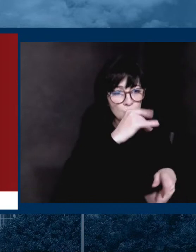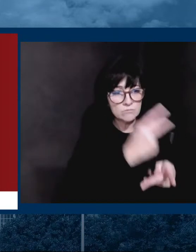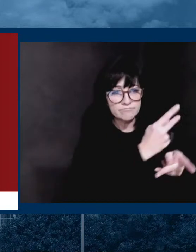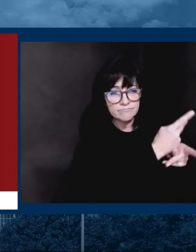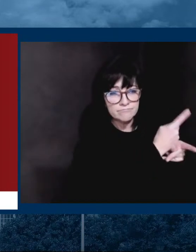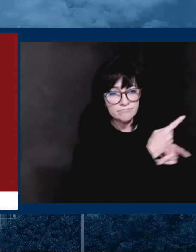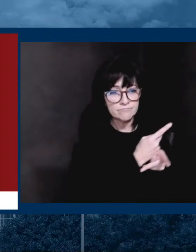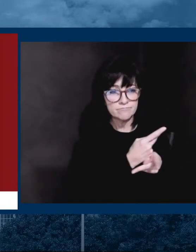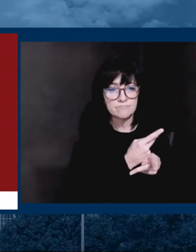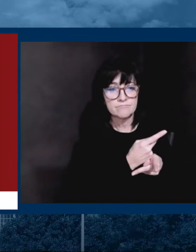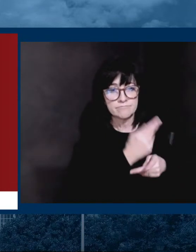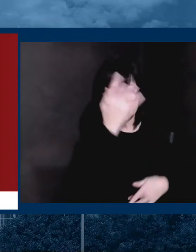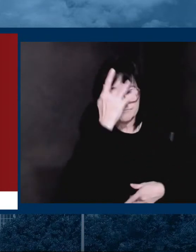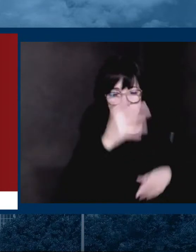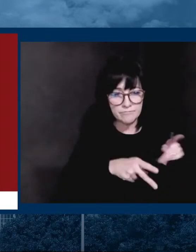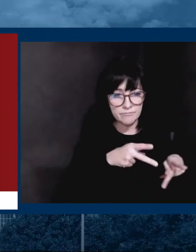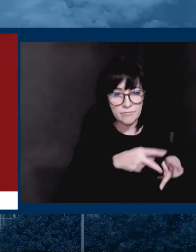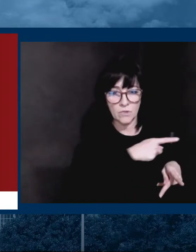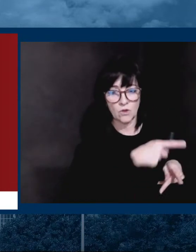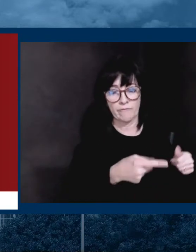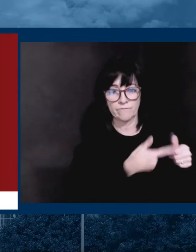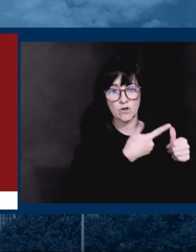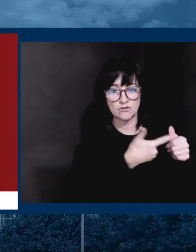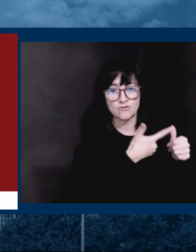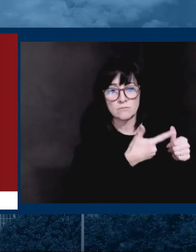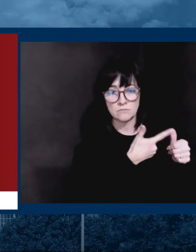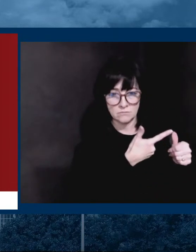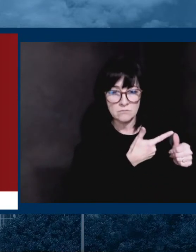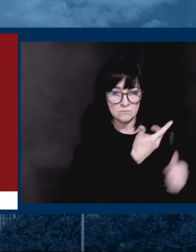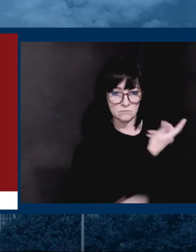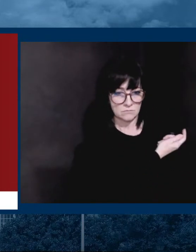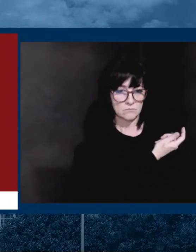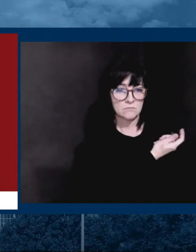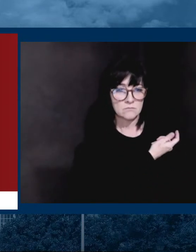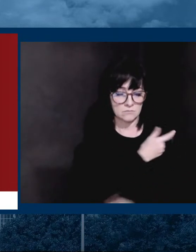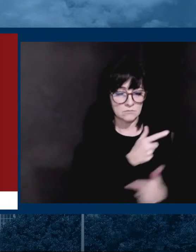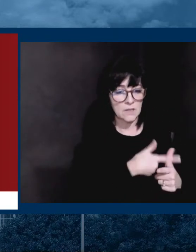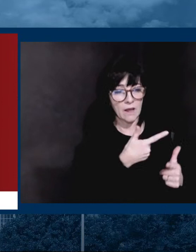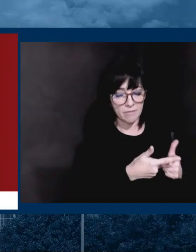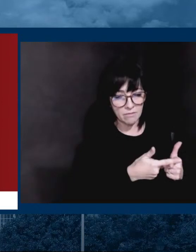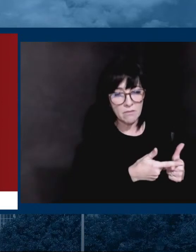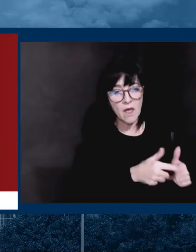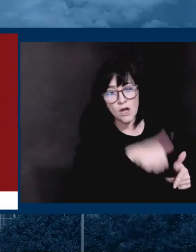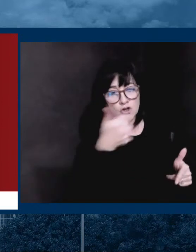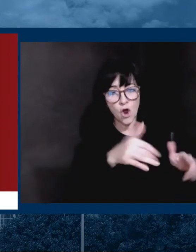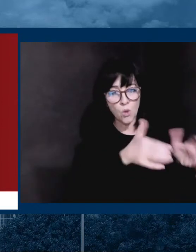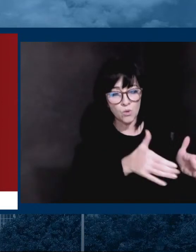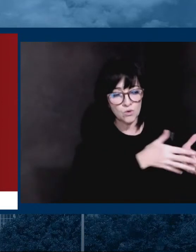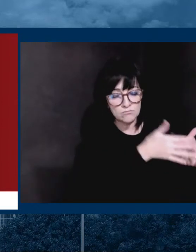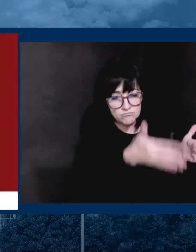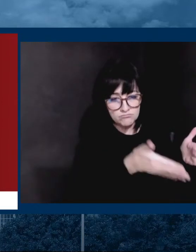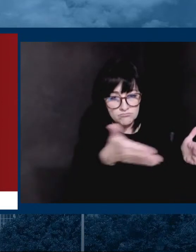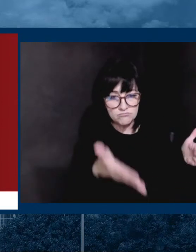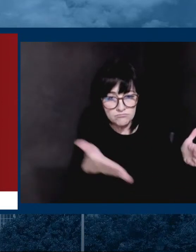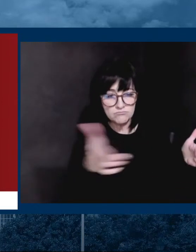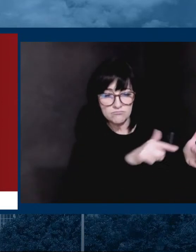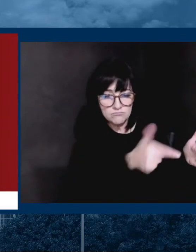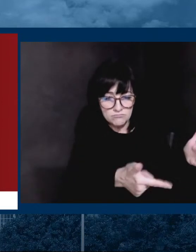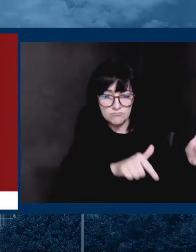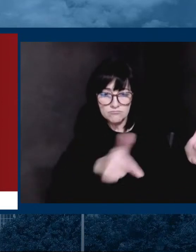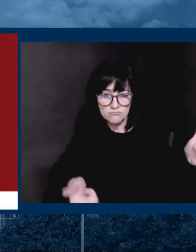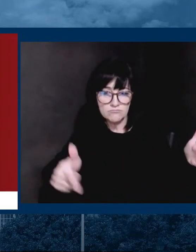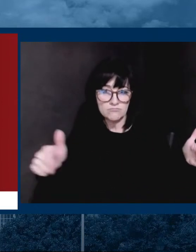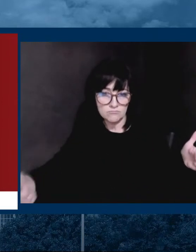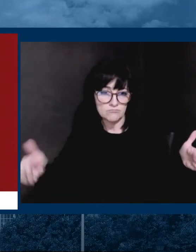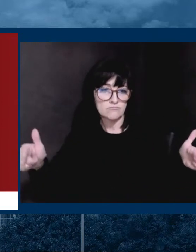very good partner in testing, hopefully sometime very, very soon to do mass